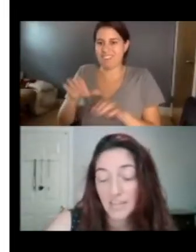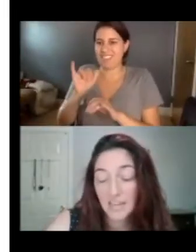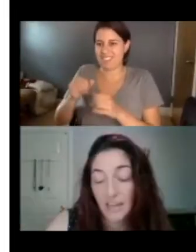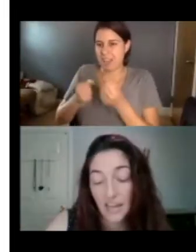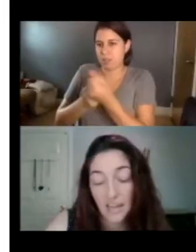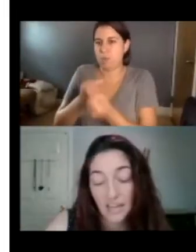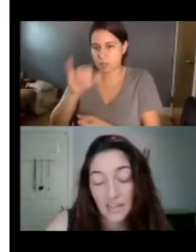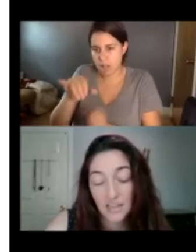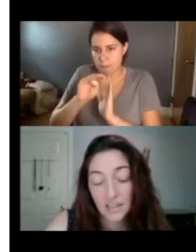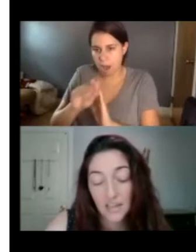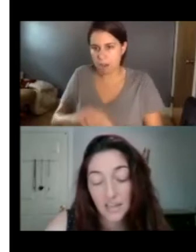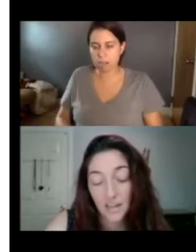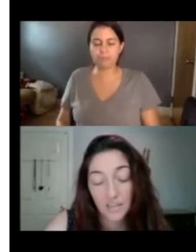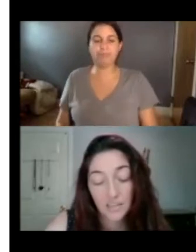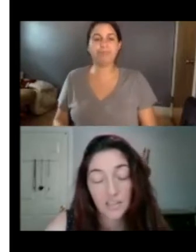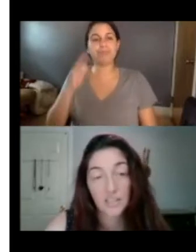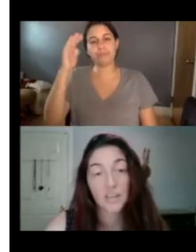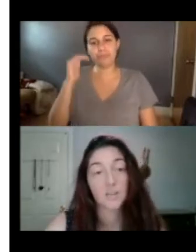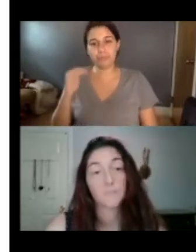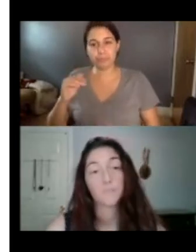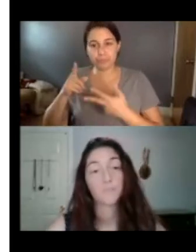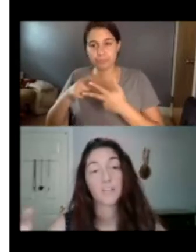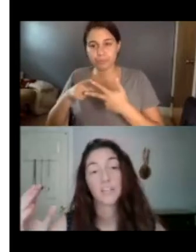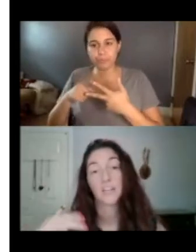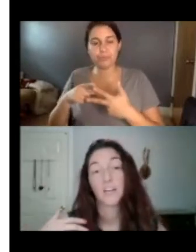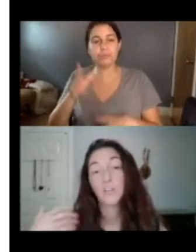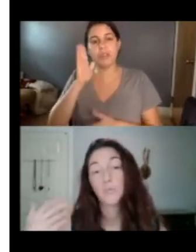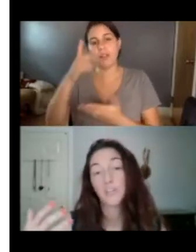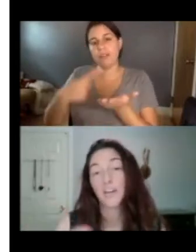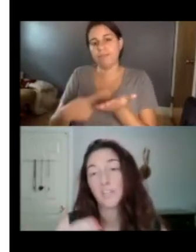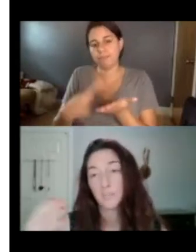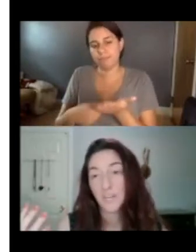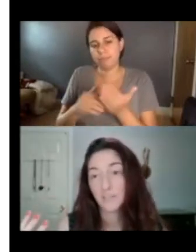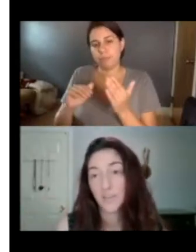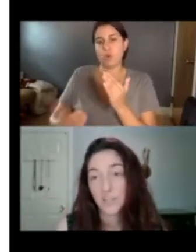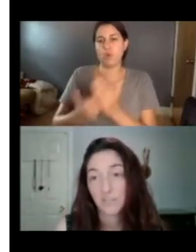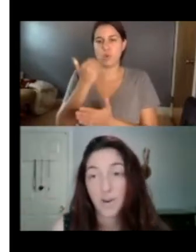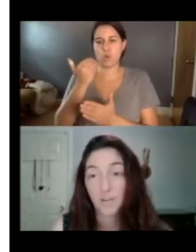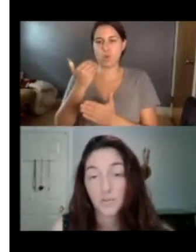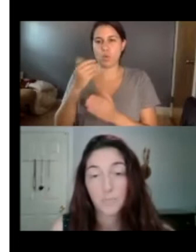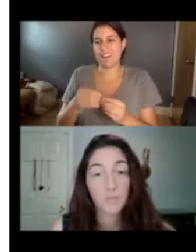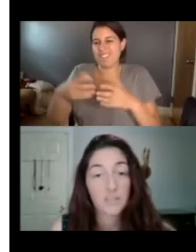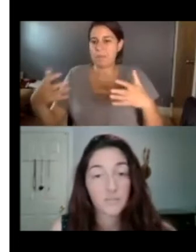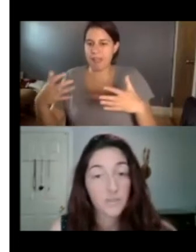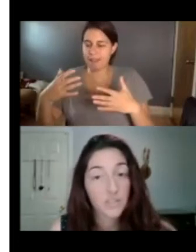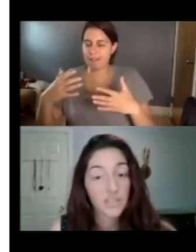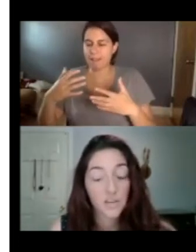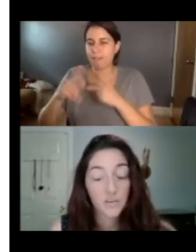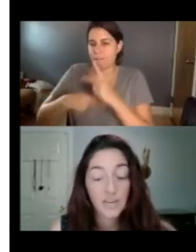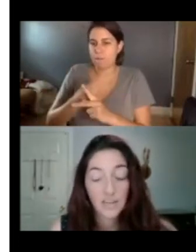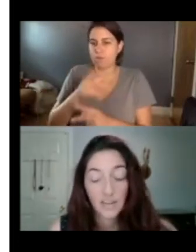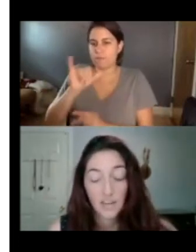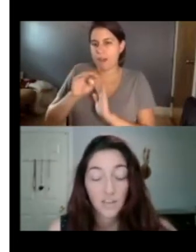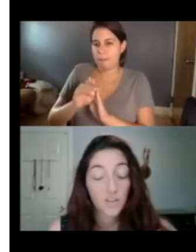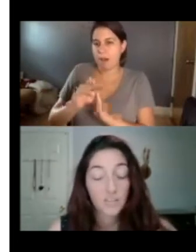model. And then I'll discuss a newer kind of expanded version of the model that we published a few years